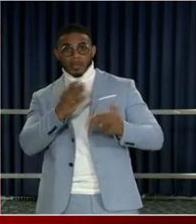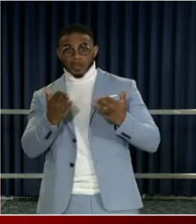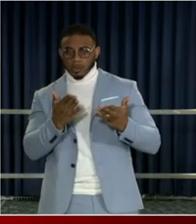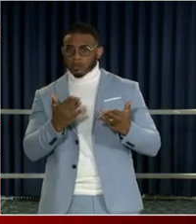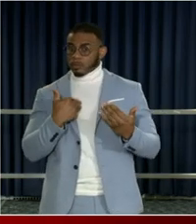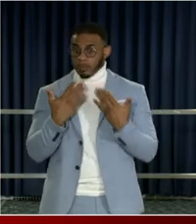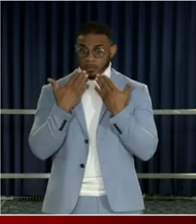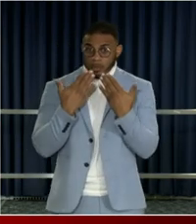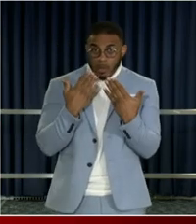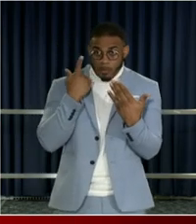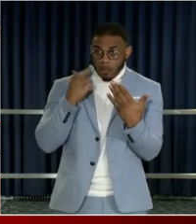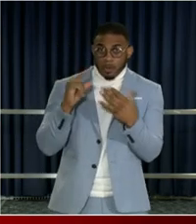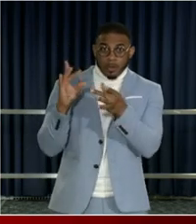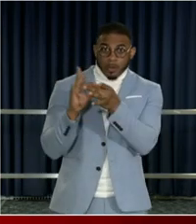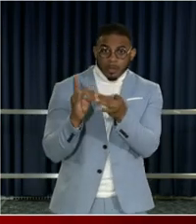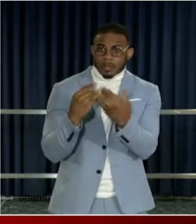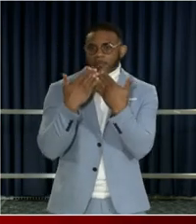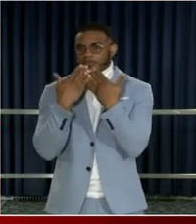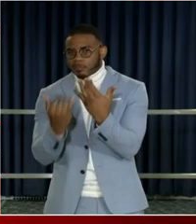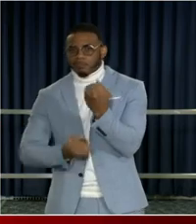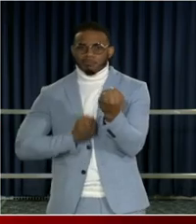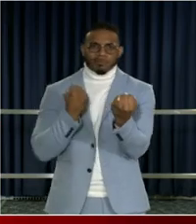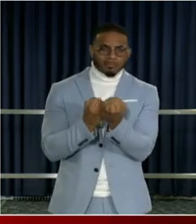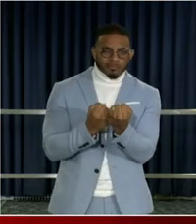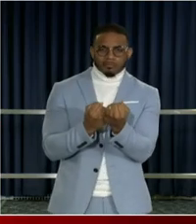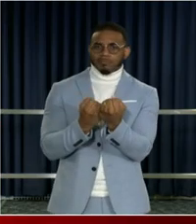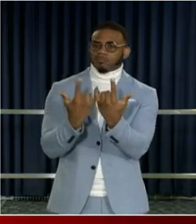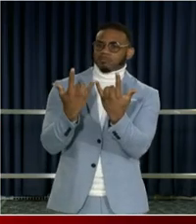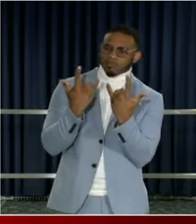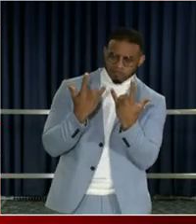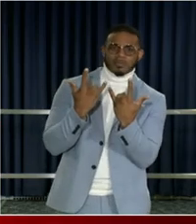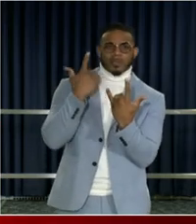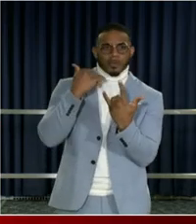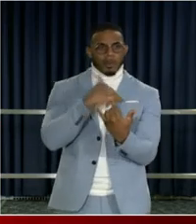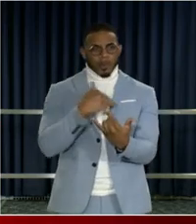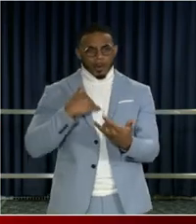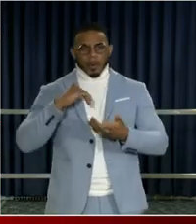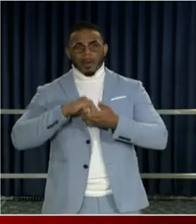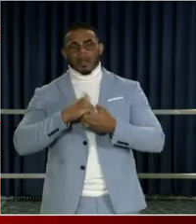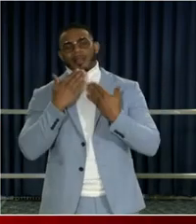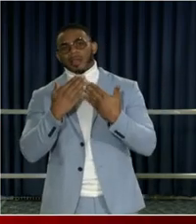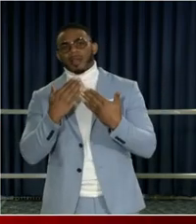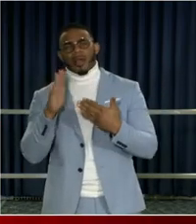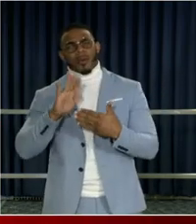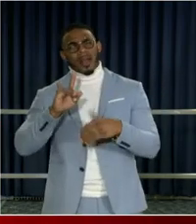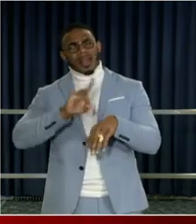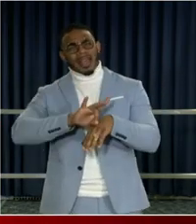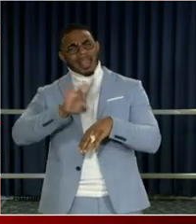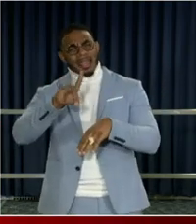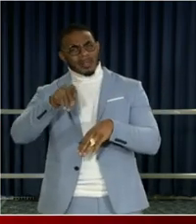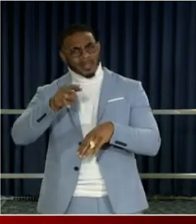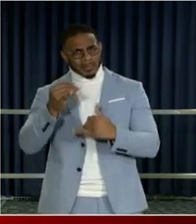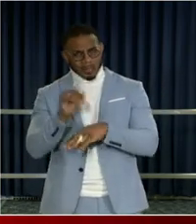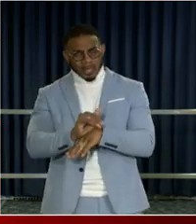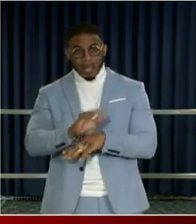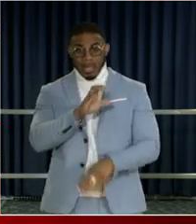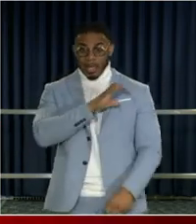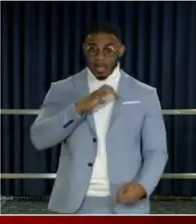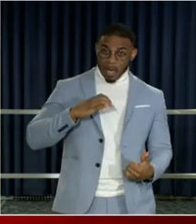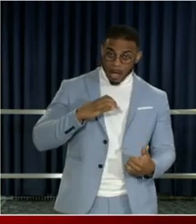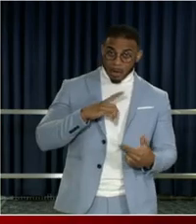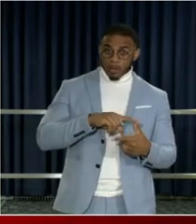and we are grateful for your words of thanks and support for our members and partners. Around 8 p.m.,